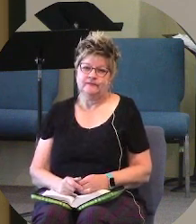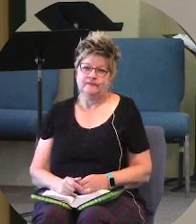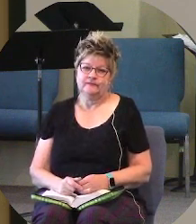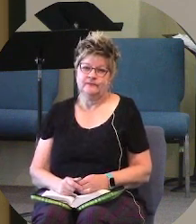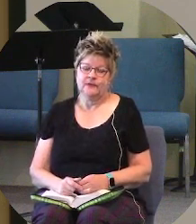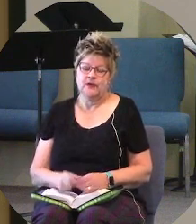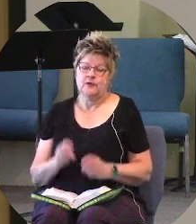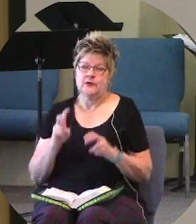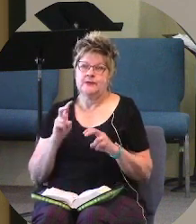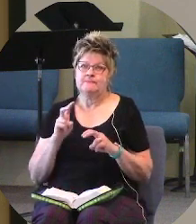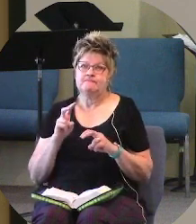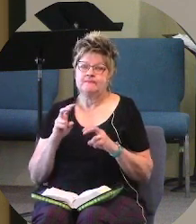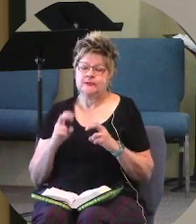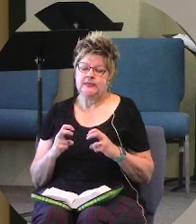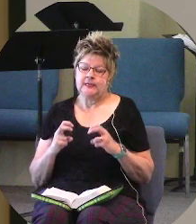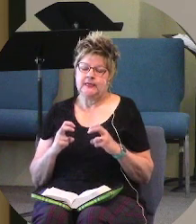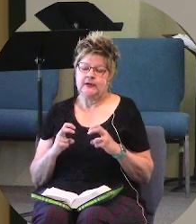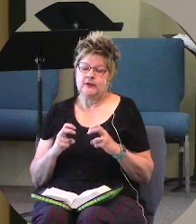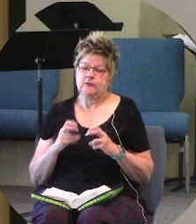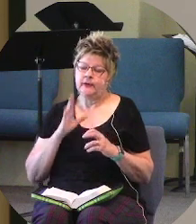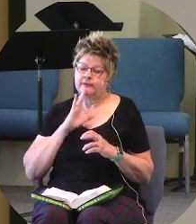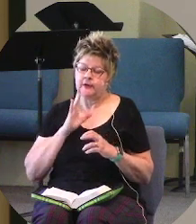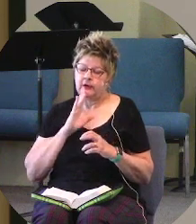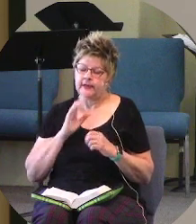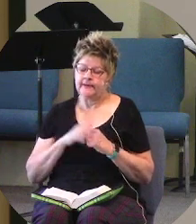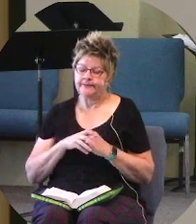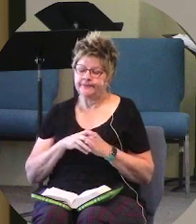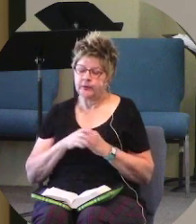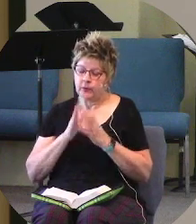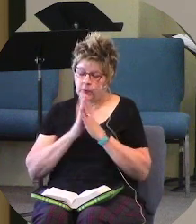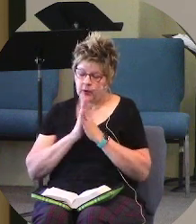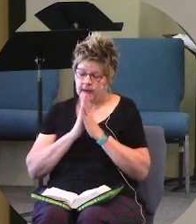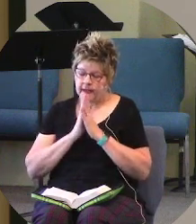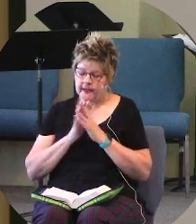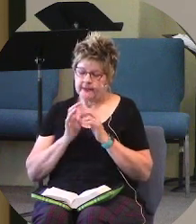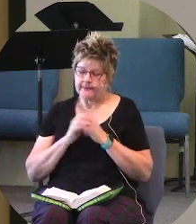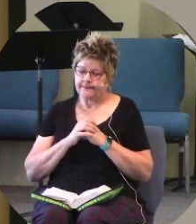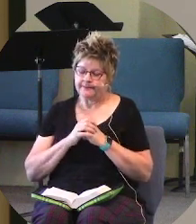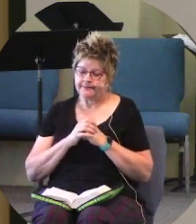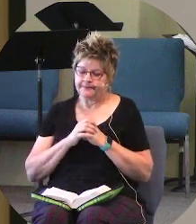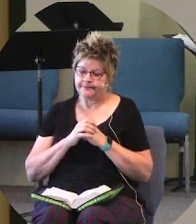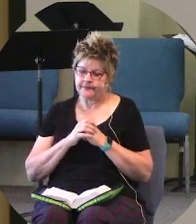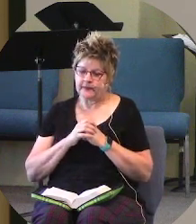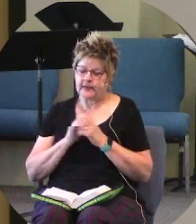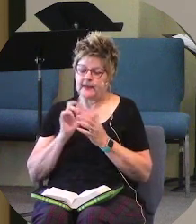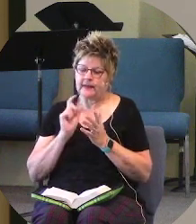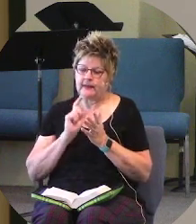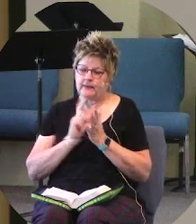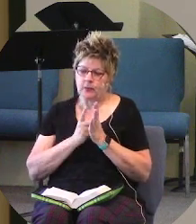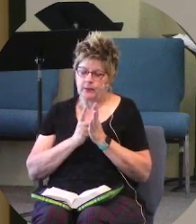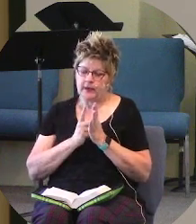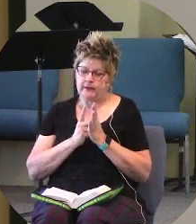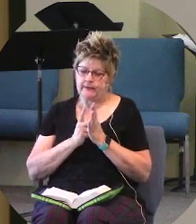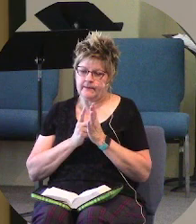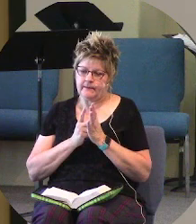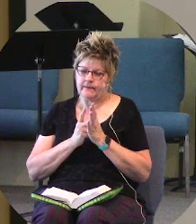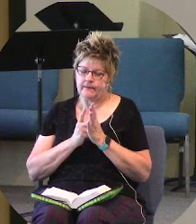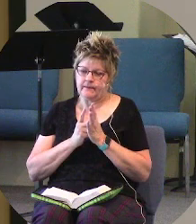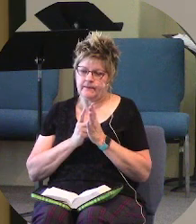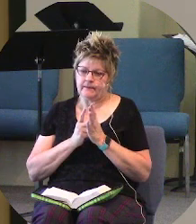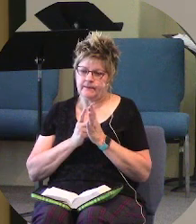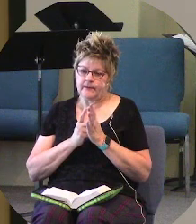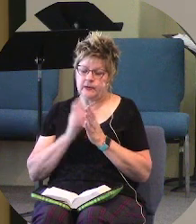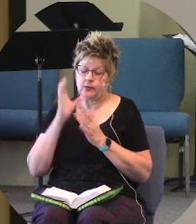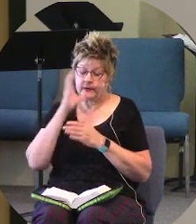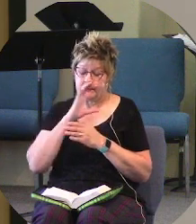And we're sitting there, and I remember us talking, and I remember us praying, and at that very moment, as we